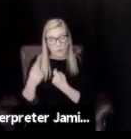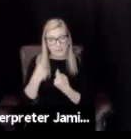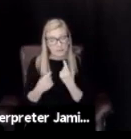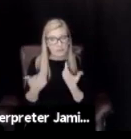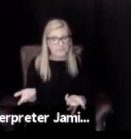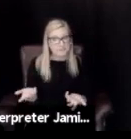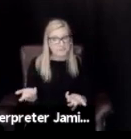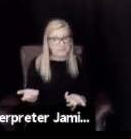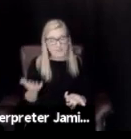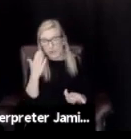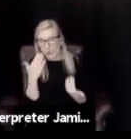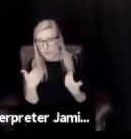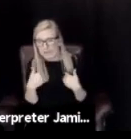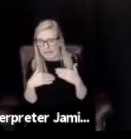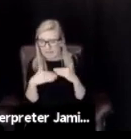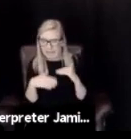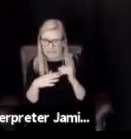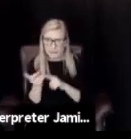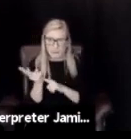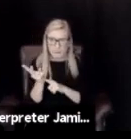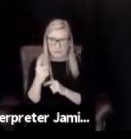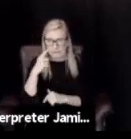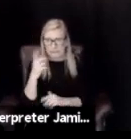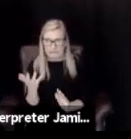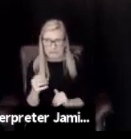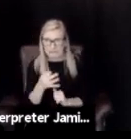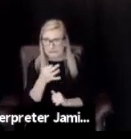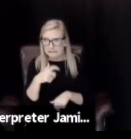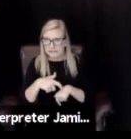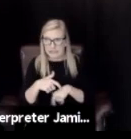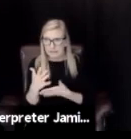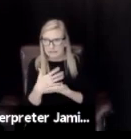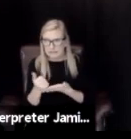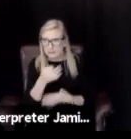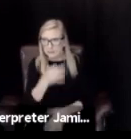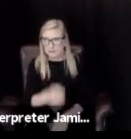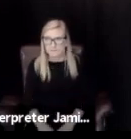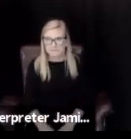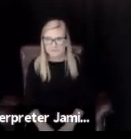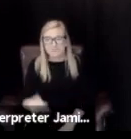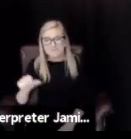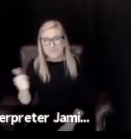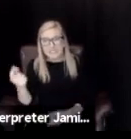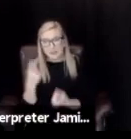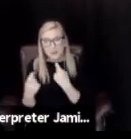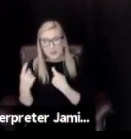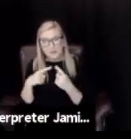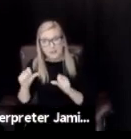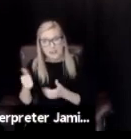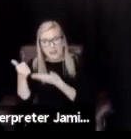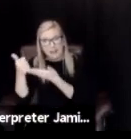chat? I know we probably have less than 2 minutes. I think we need to get ready to wrap up. But any other questions that I can help you